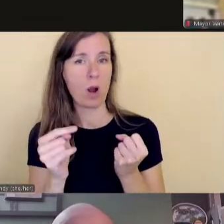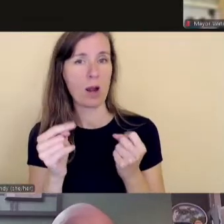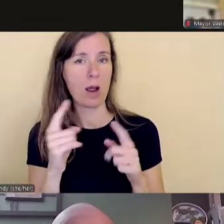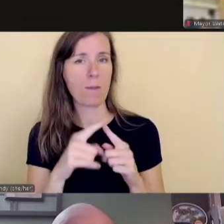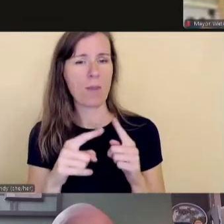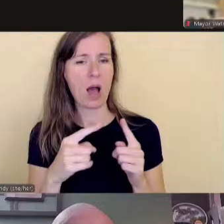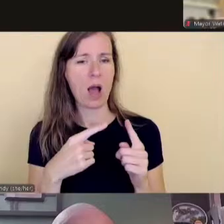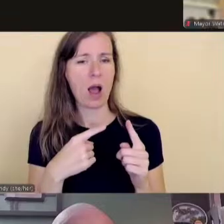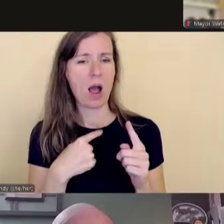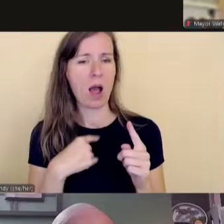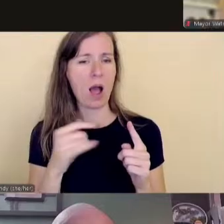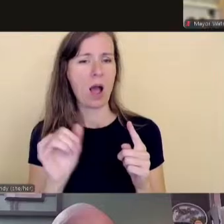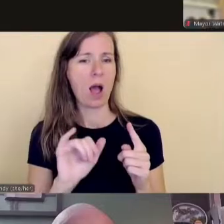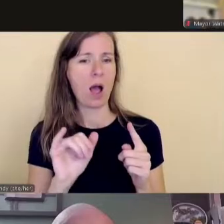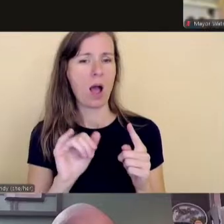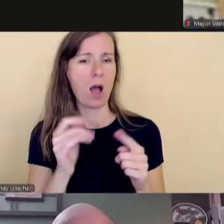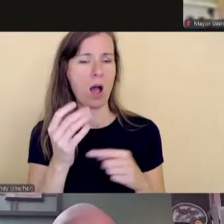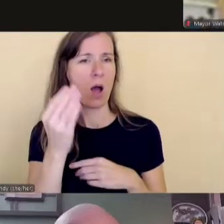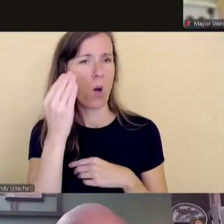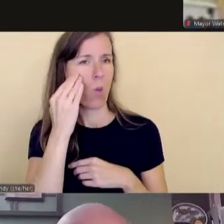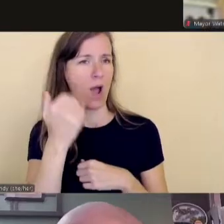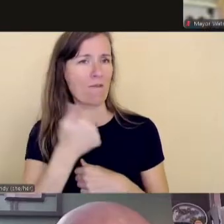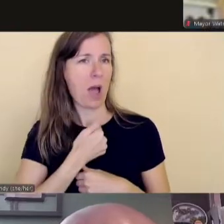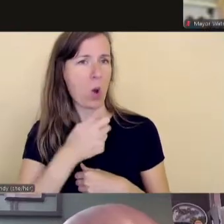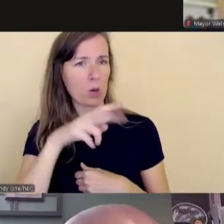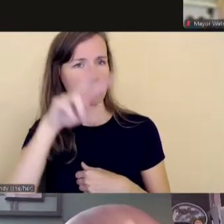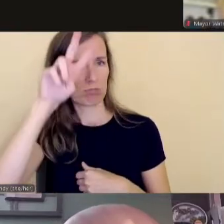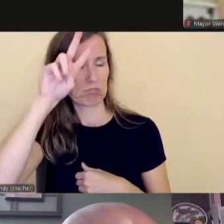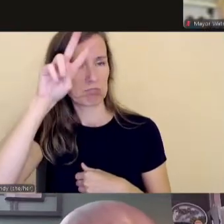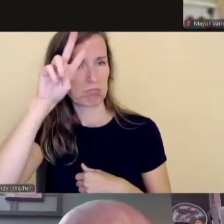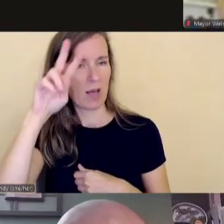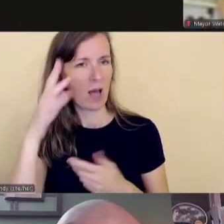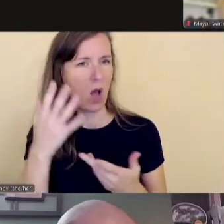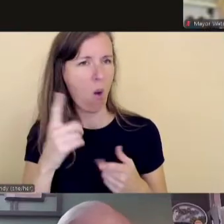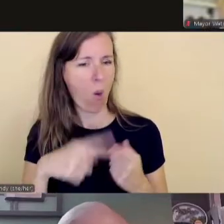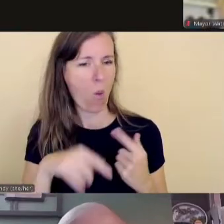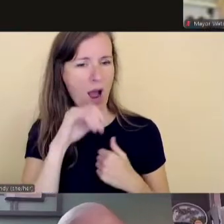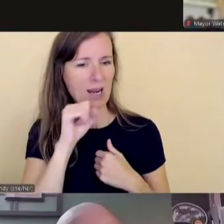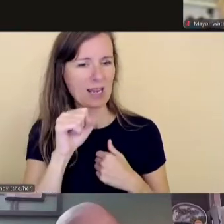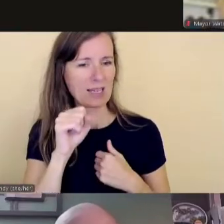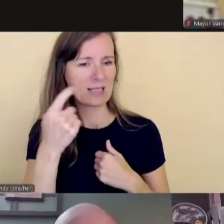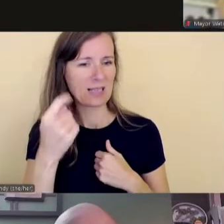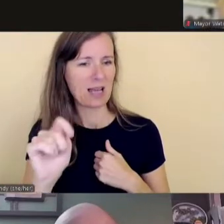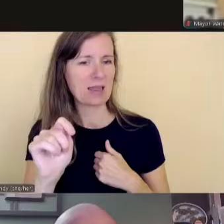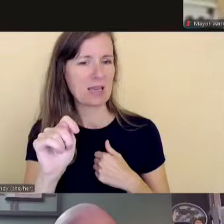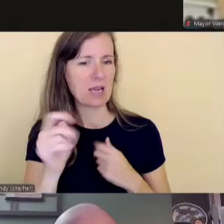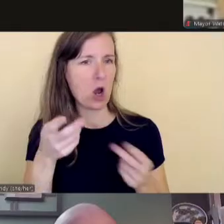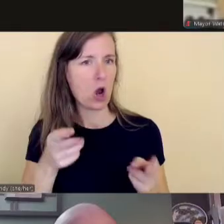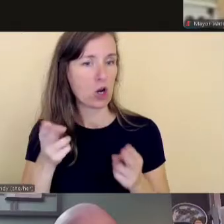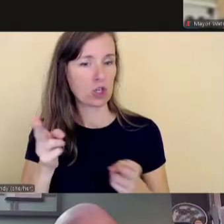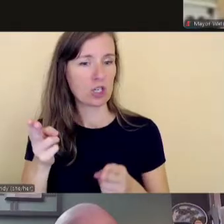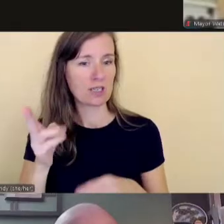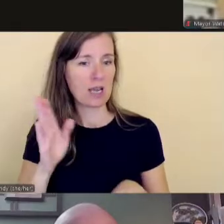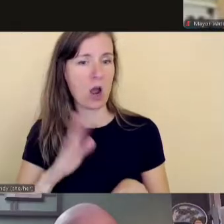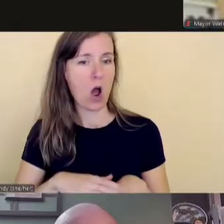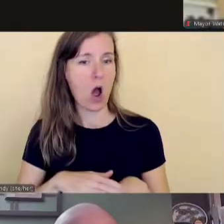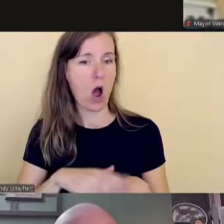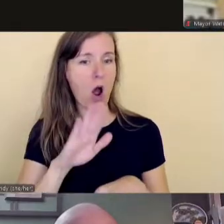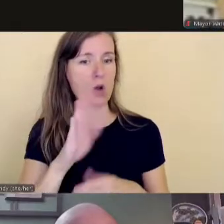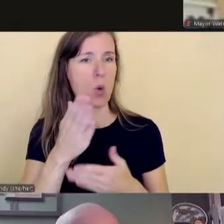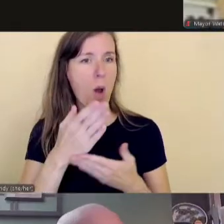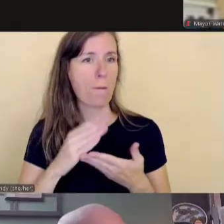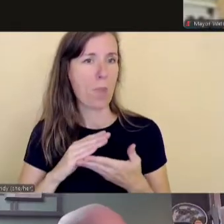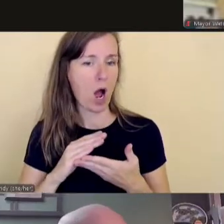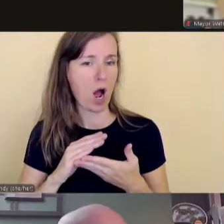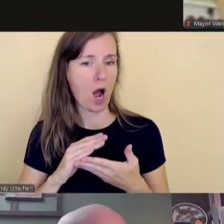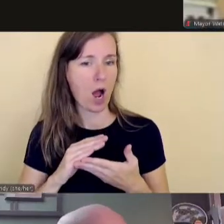own ignorance. So what is the urgency on your part? Yeah. It's a very,